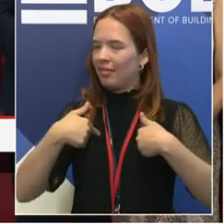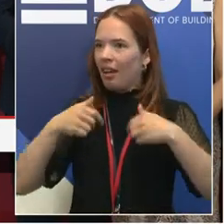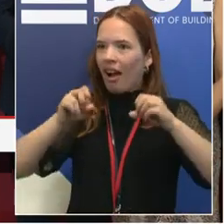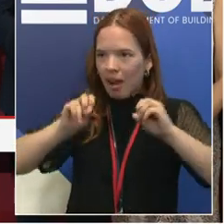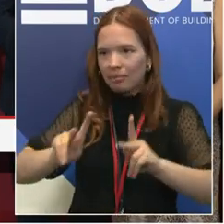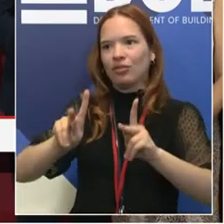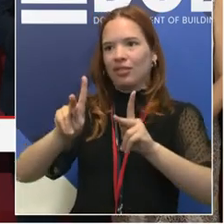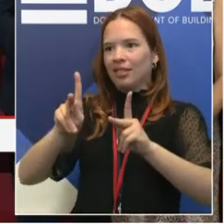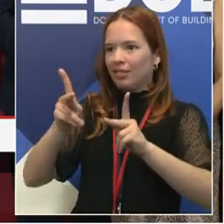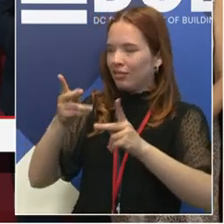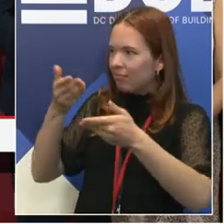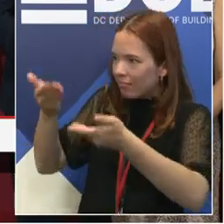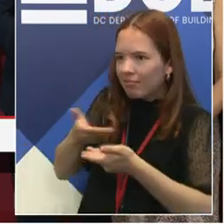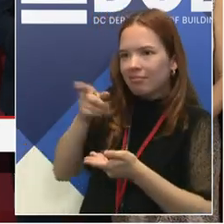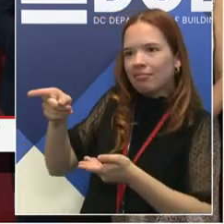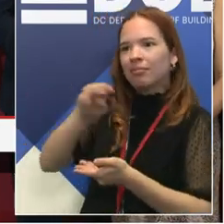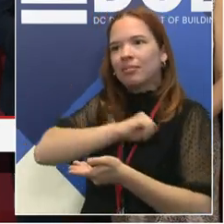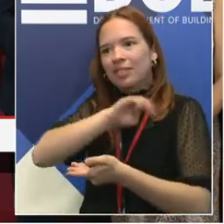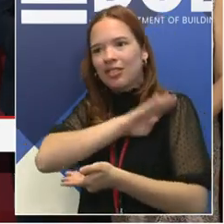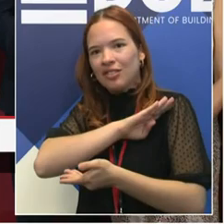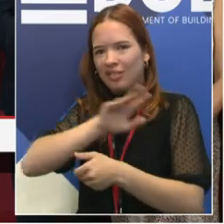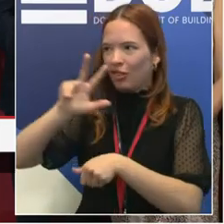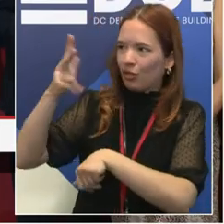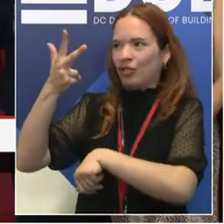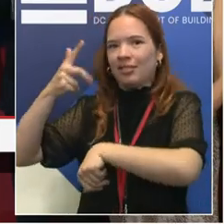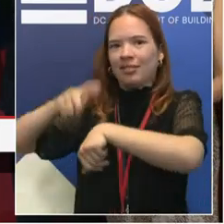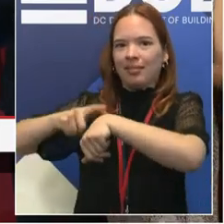third term is indeed for me a blessing. Thank you.